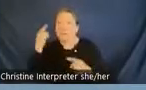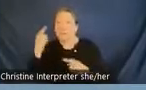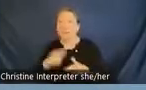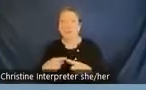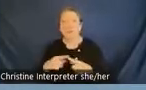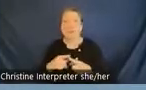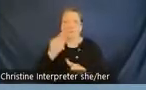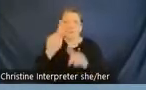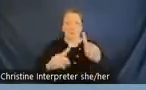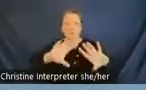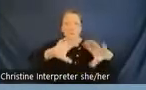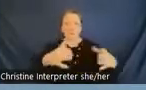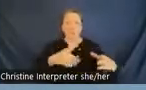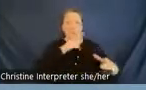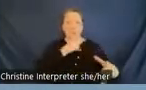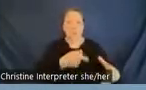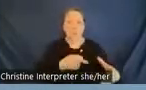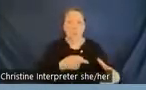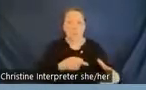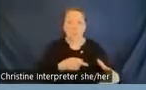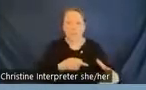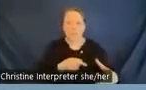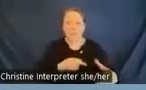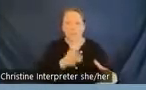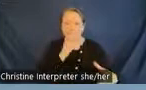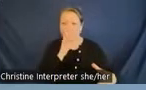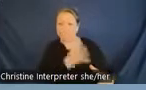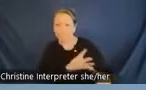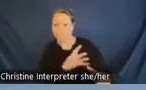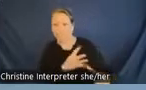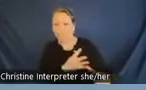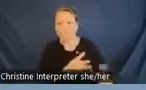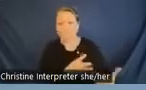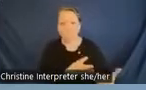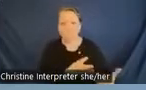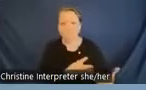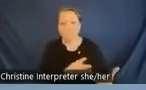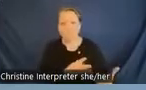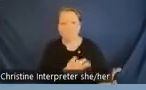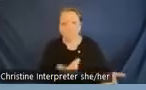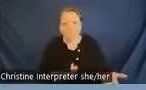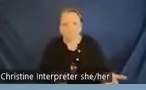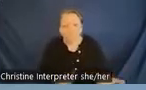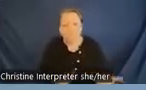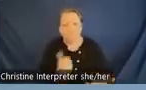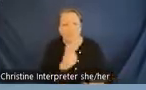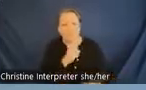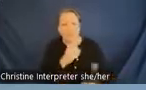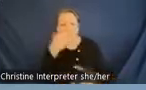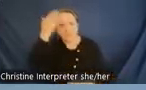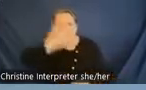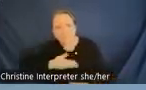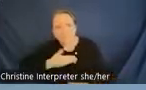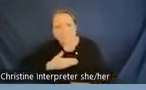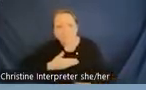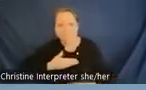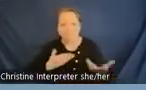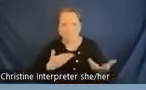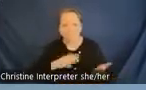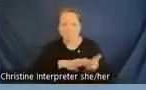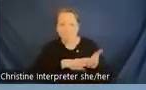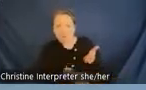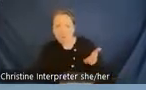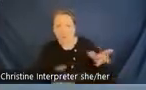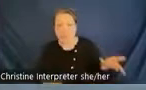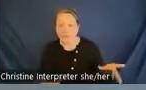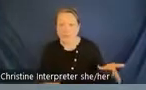population whose voices all too often go unheard? So you can expect that you